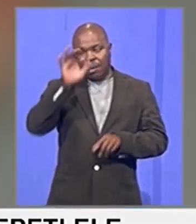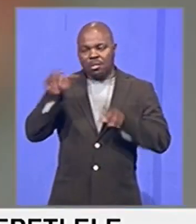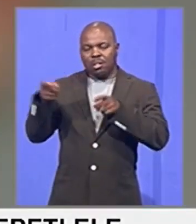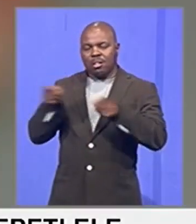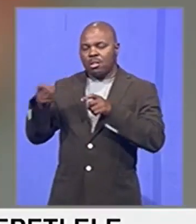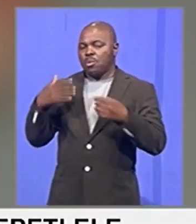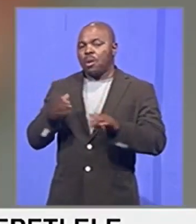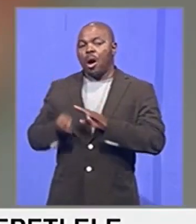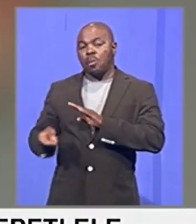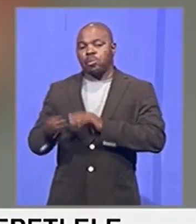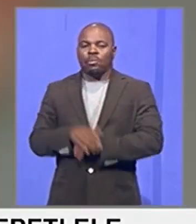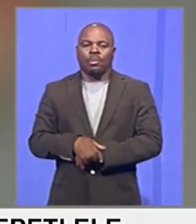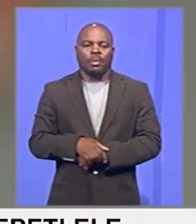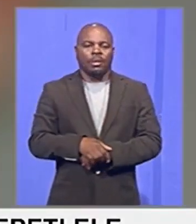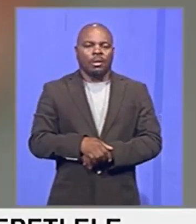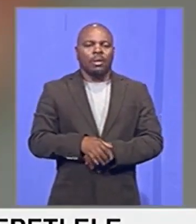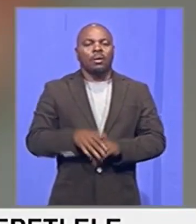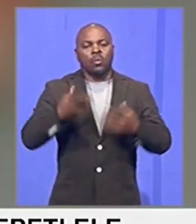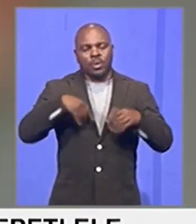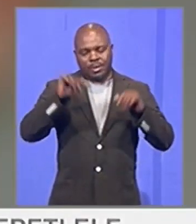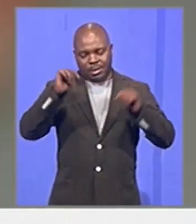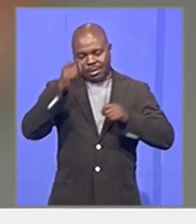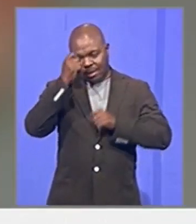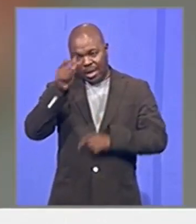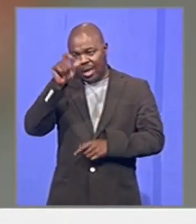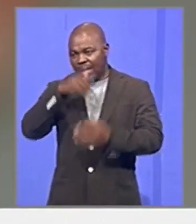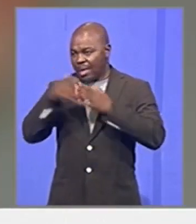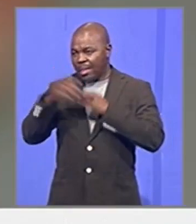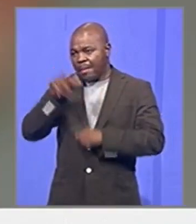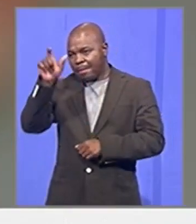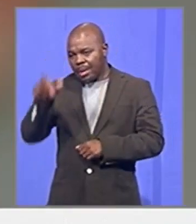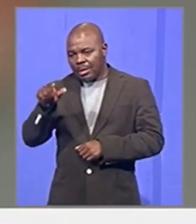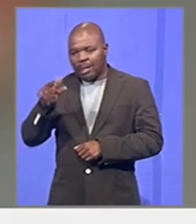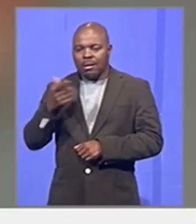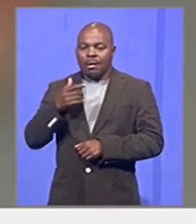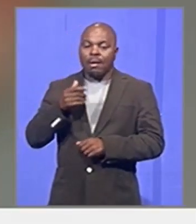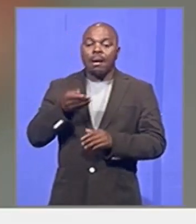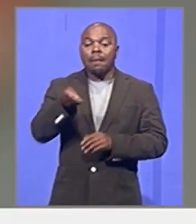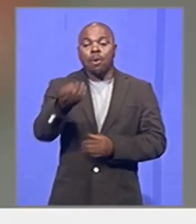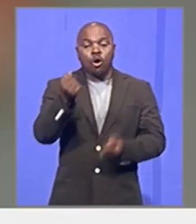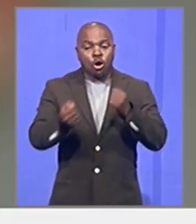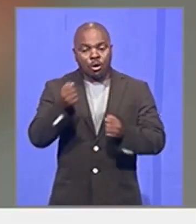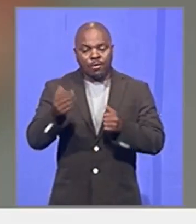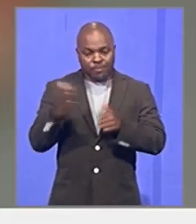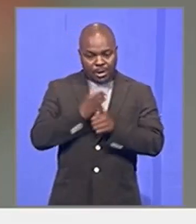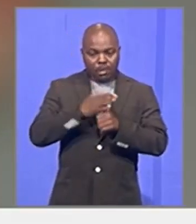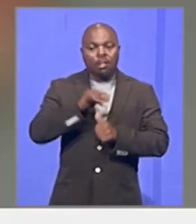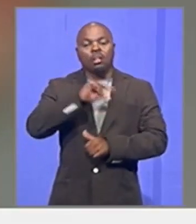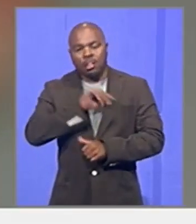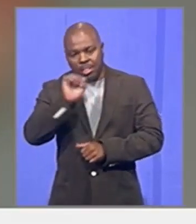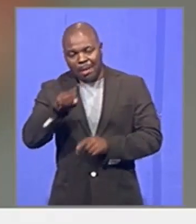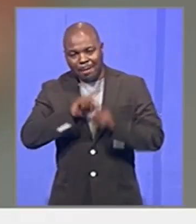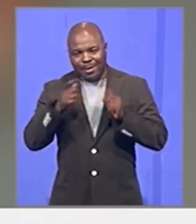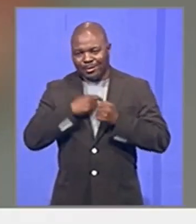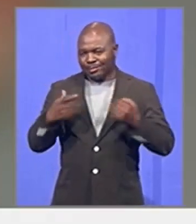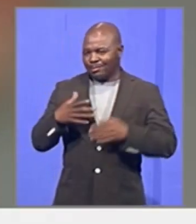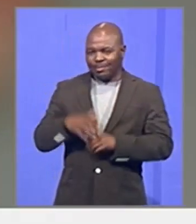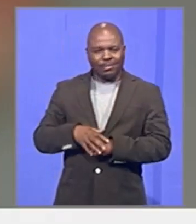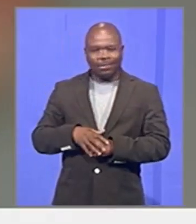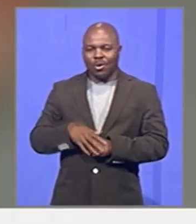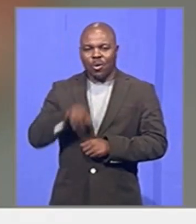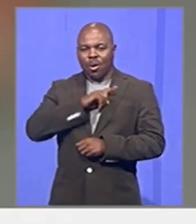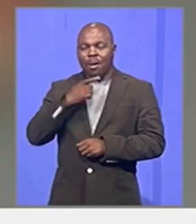Front Plus indeed acknowledges that any person is innocent until proven guilty. Yet we were not surprised at all to hear that